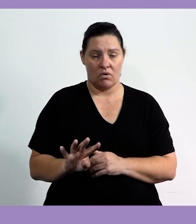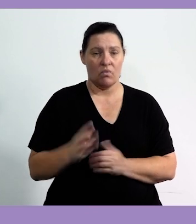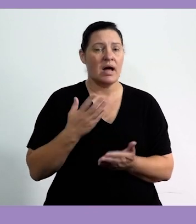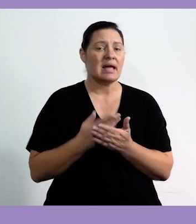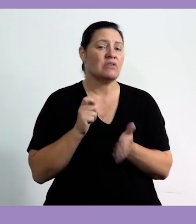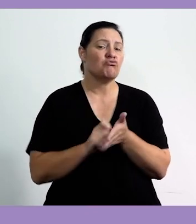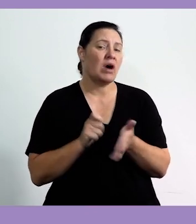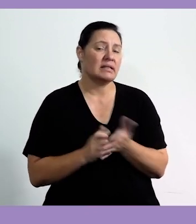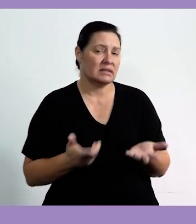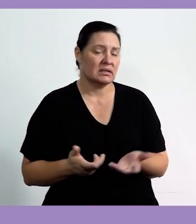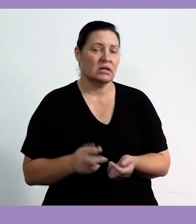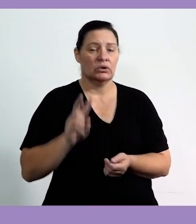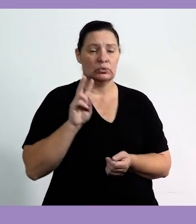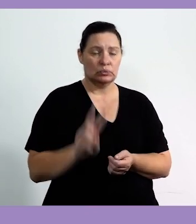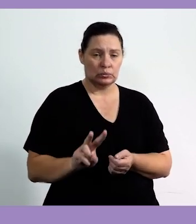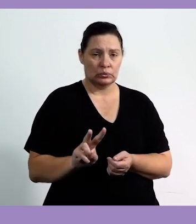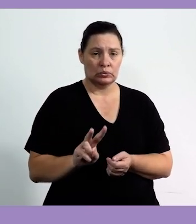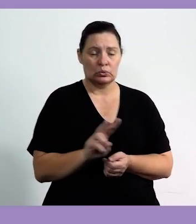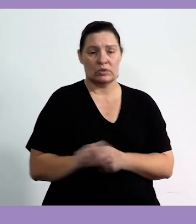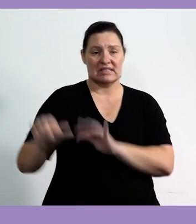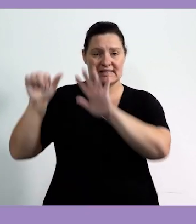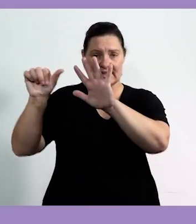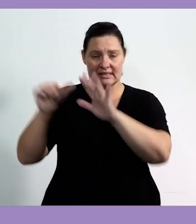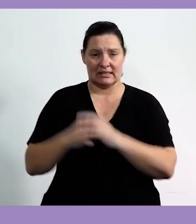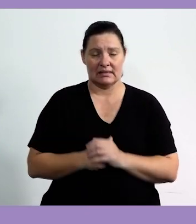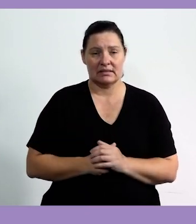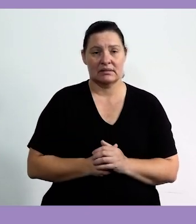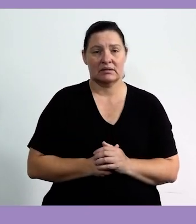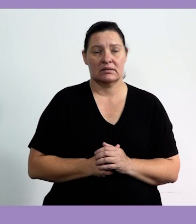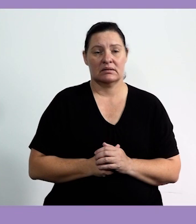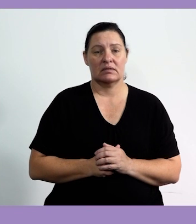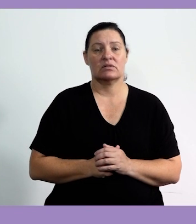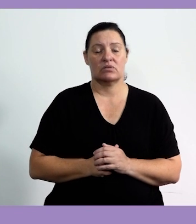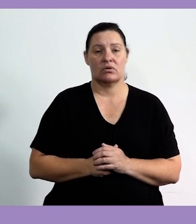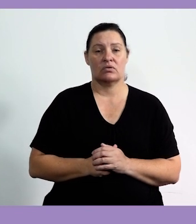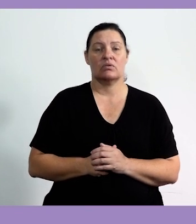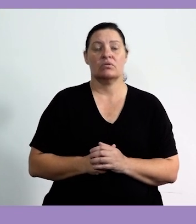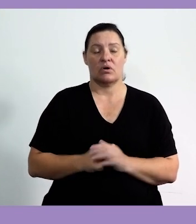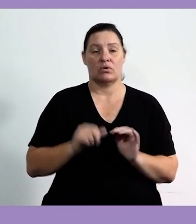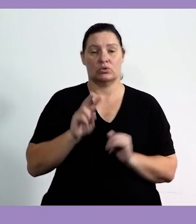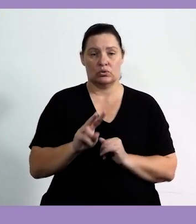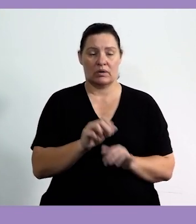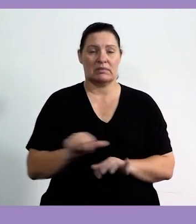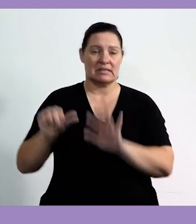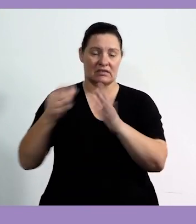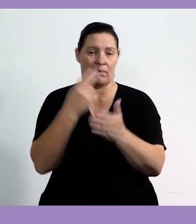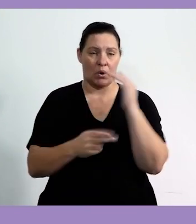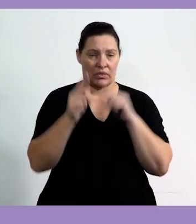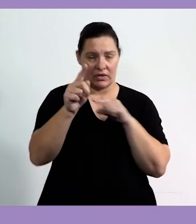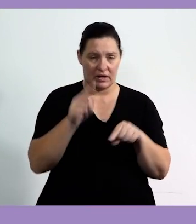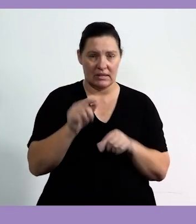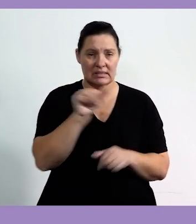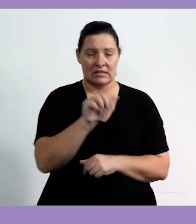64 can be written as 2 to the exponent 6. So I am going to write that as 2 to the exponent 6 with